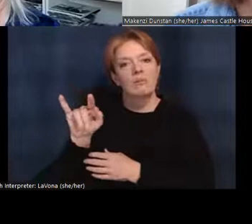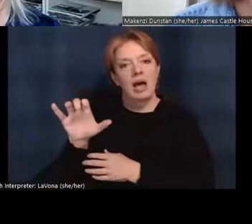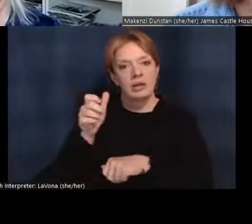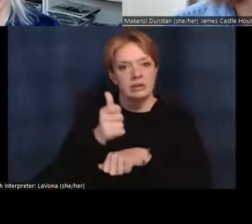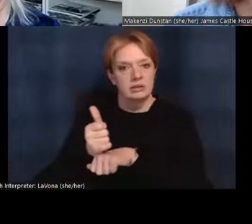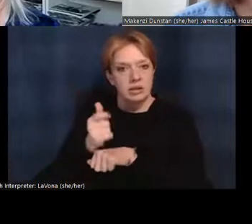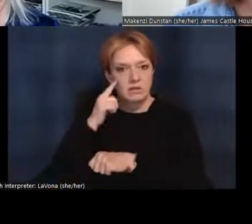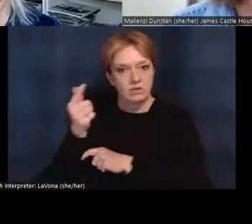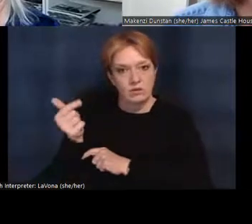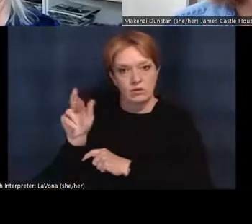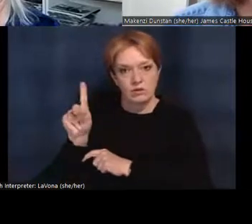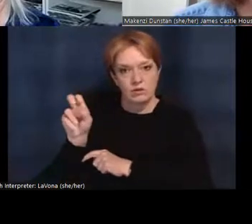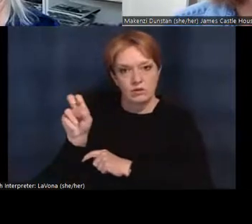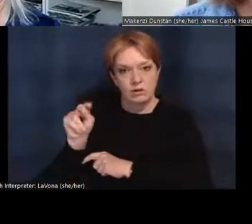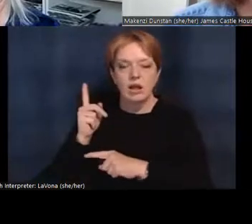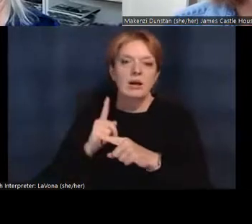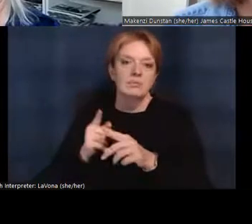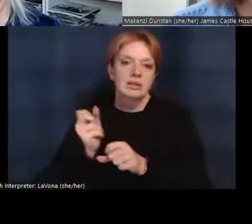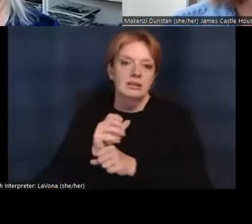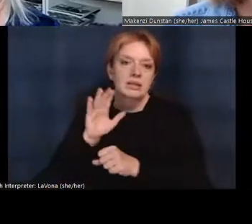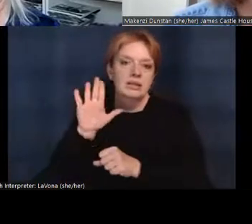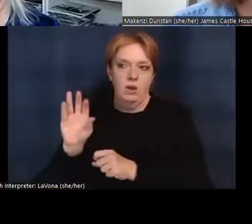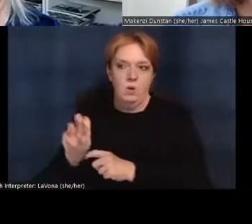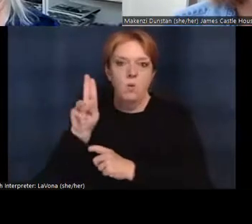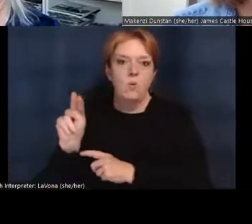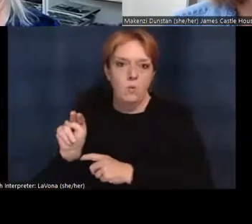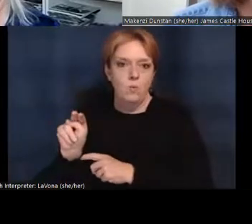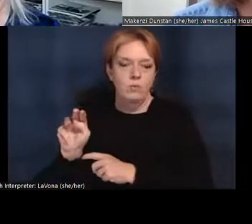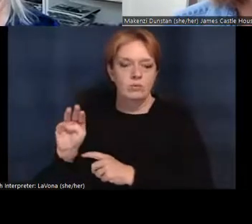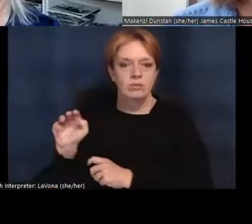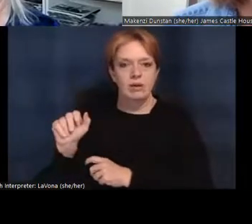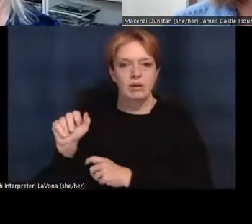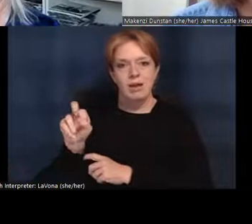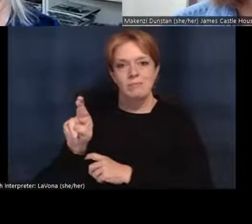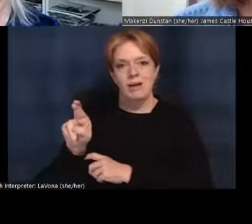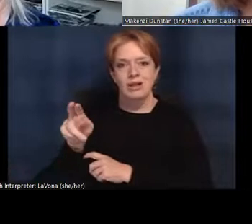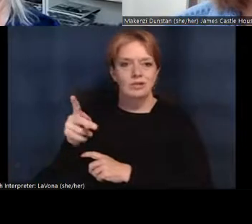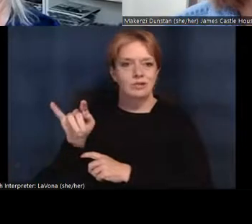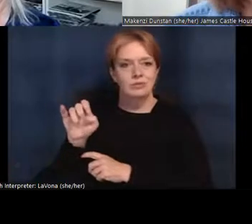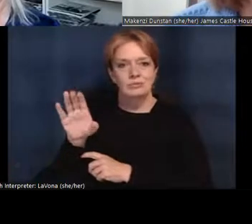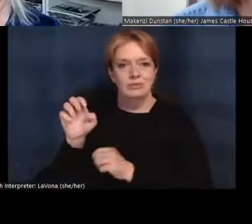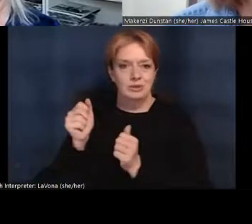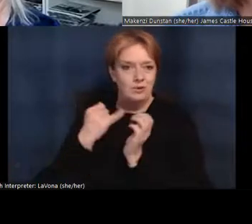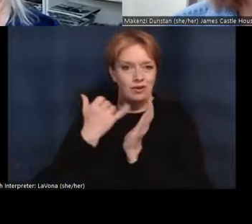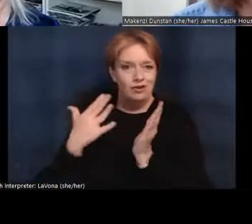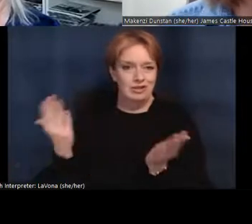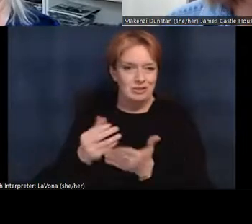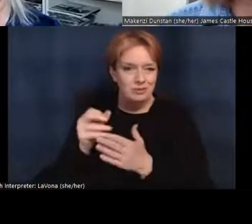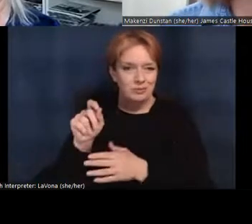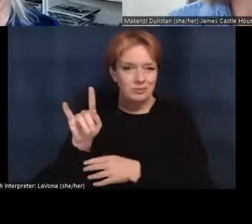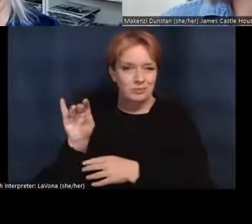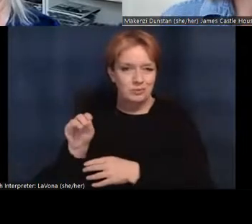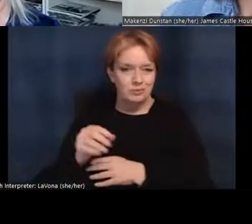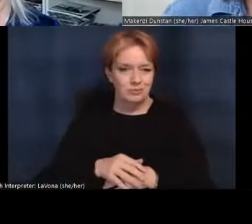also getting their own masterpieces firsthand with that artist right here in the studio. Wow, that is incredible. What a